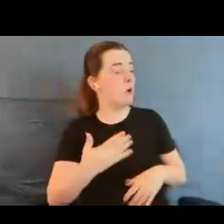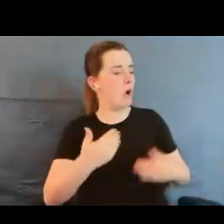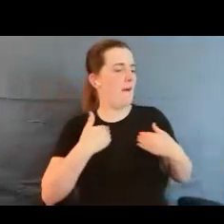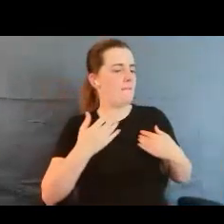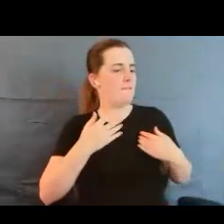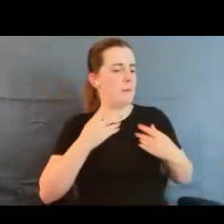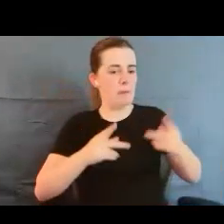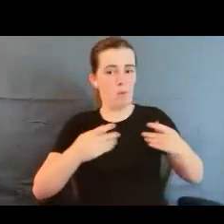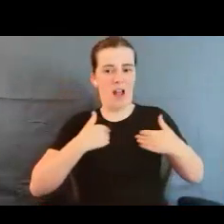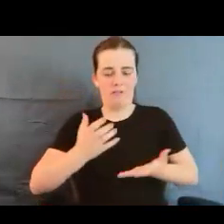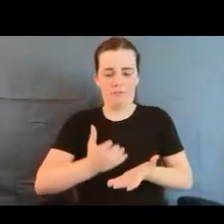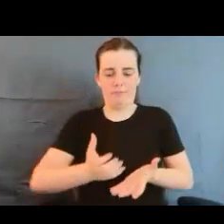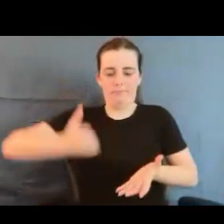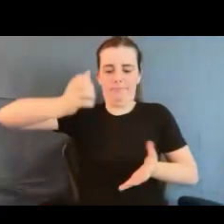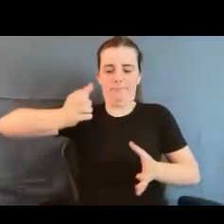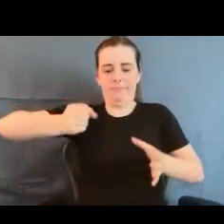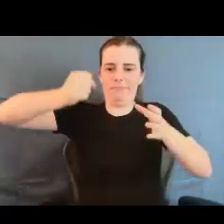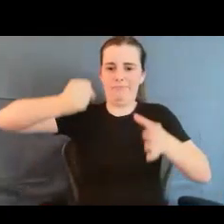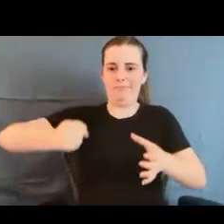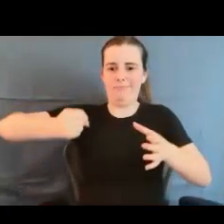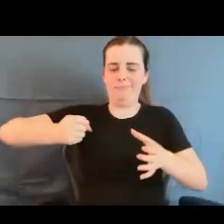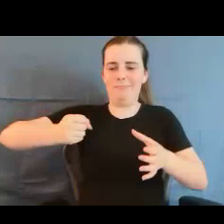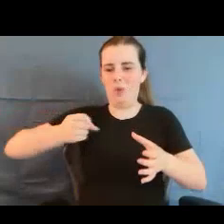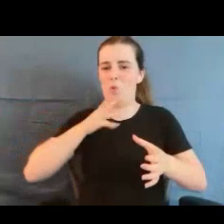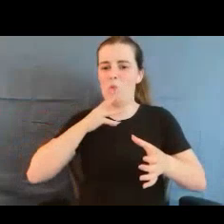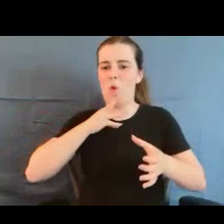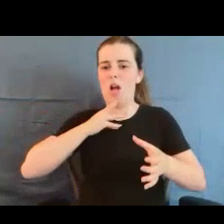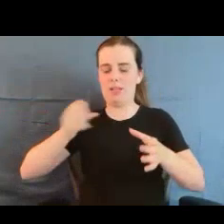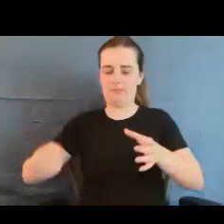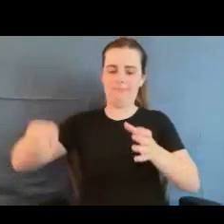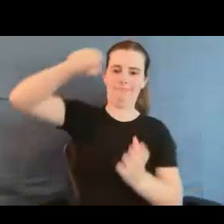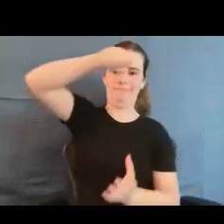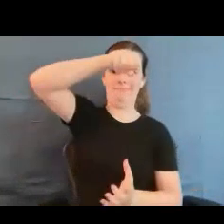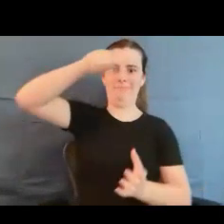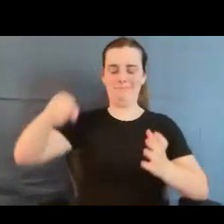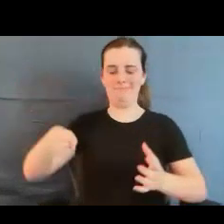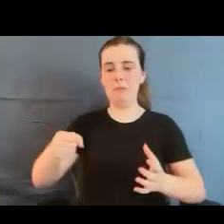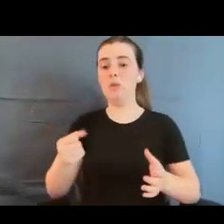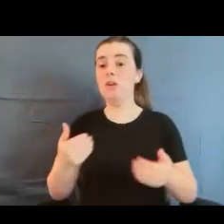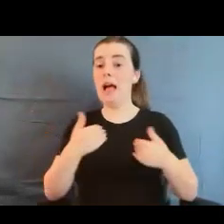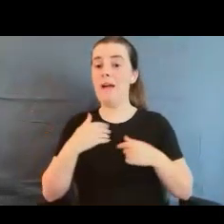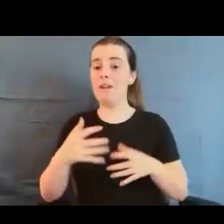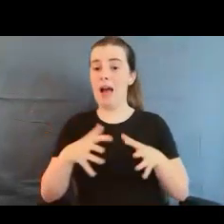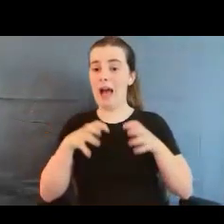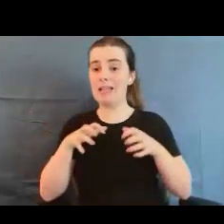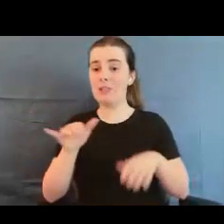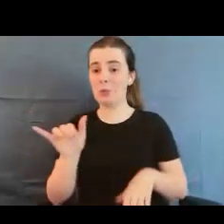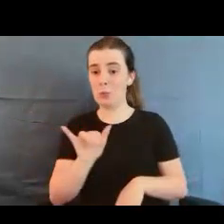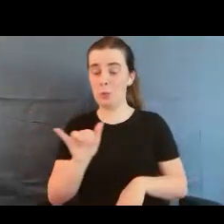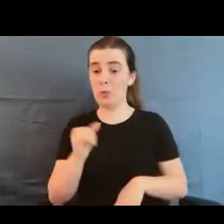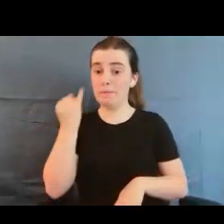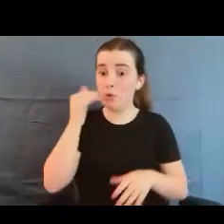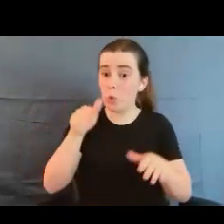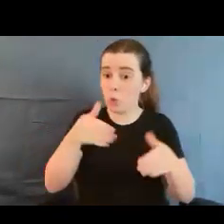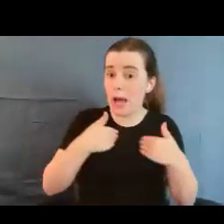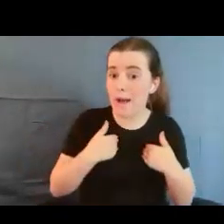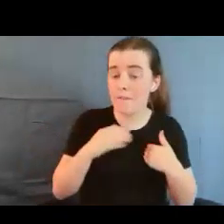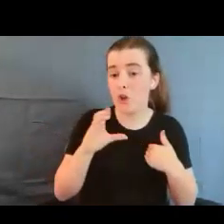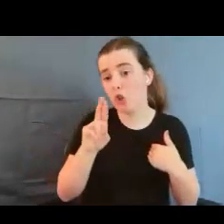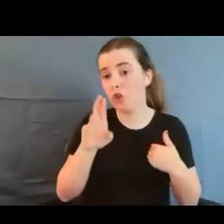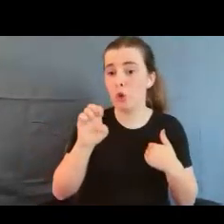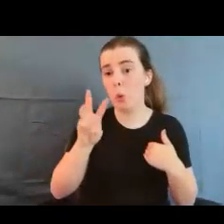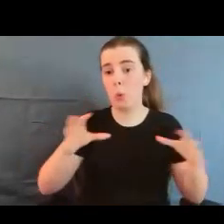pitchers that they'll offer to pour on you. And then they'll have ice as well. And if you have crew, it can be really helpful to